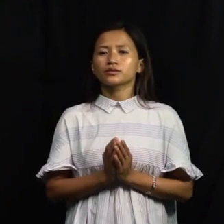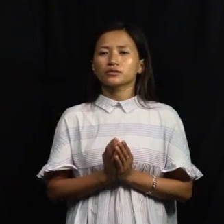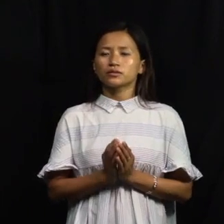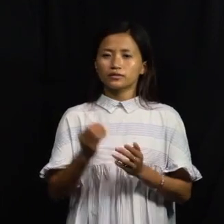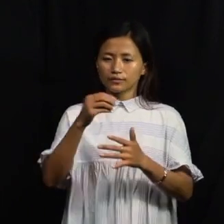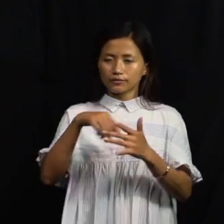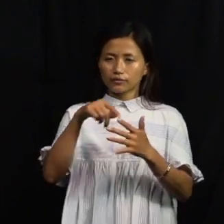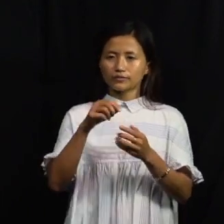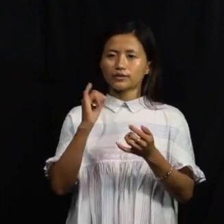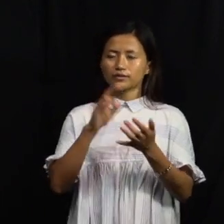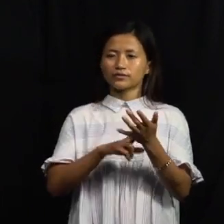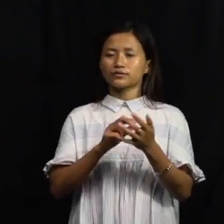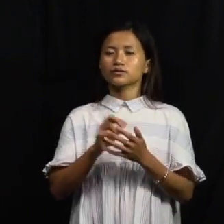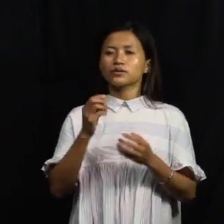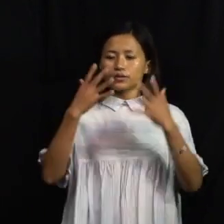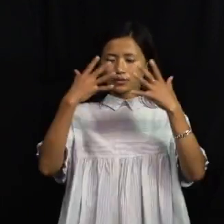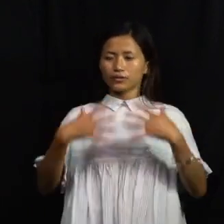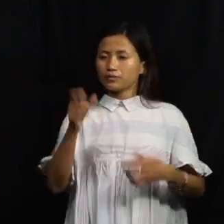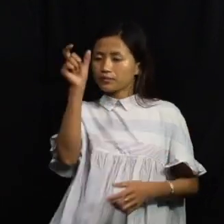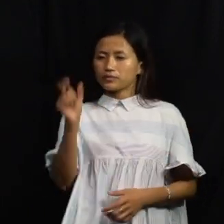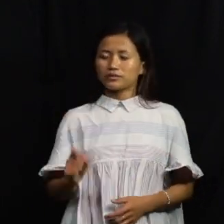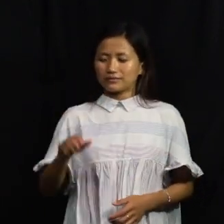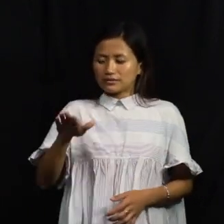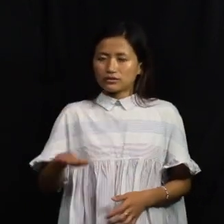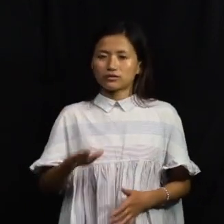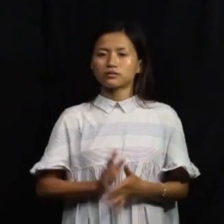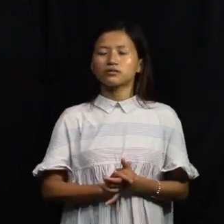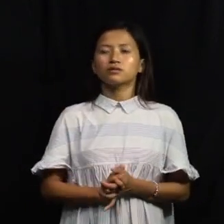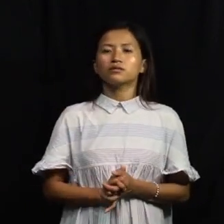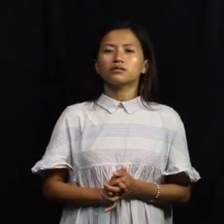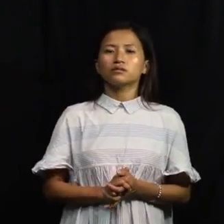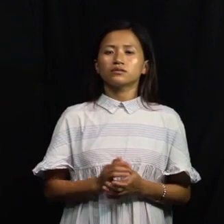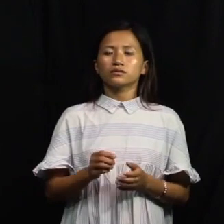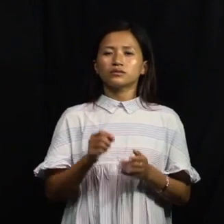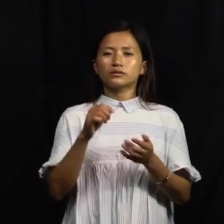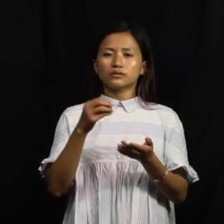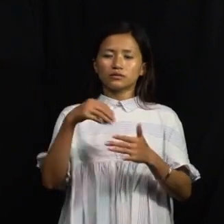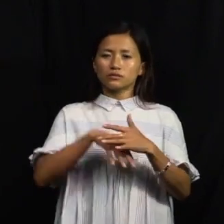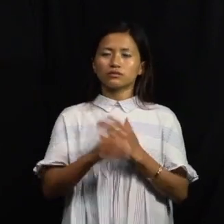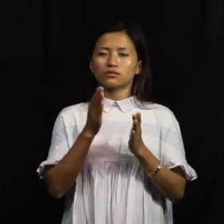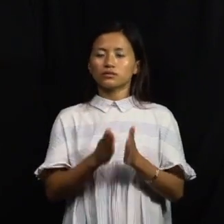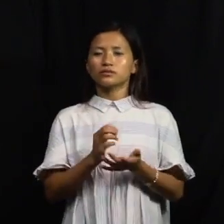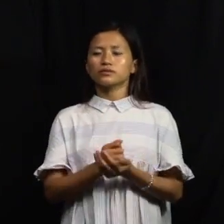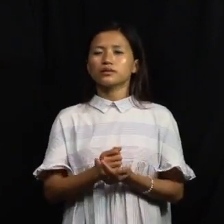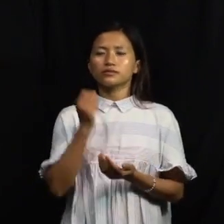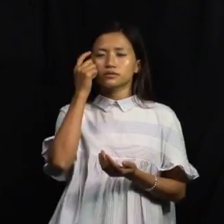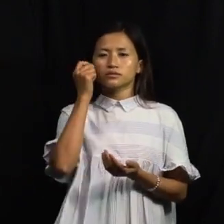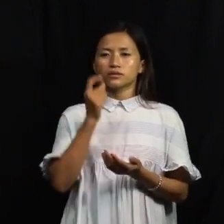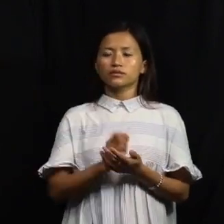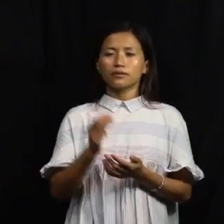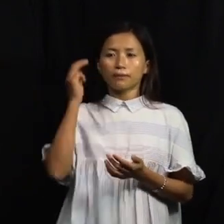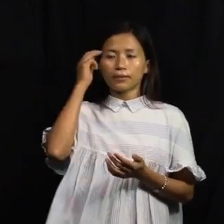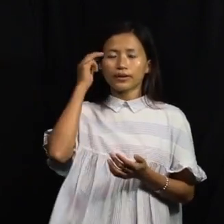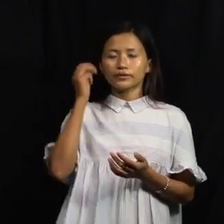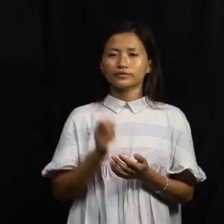Education involves the human being, the child, isn't it? So in order to understand education, we must understand the mind